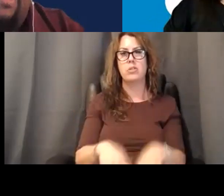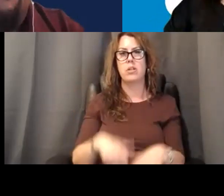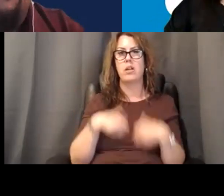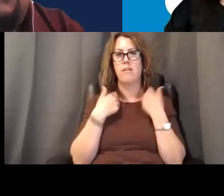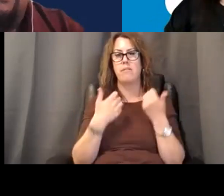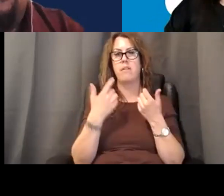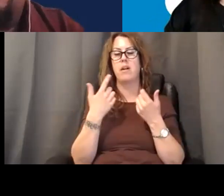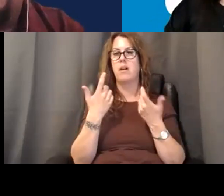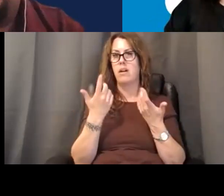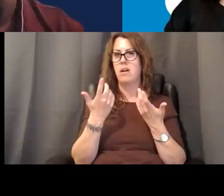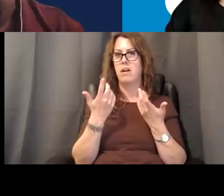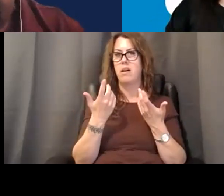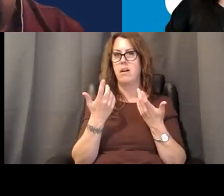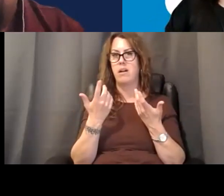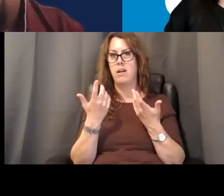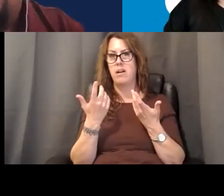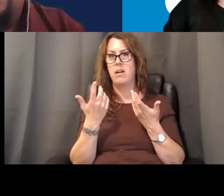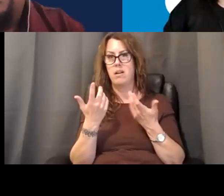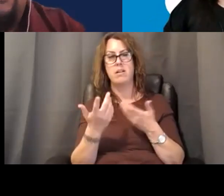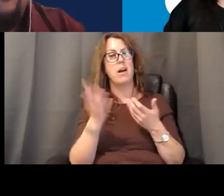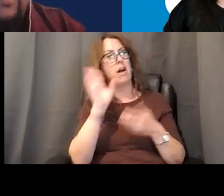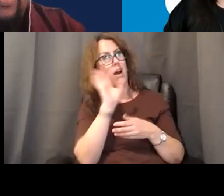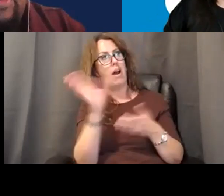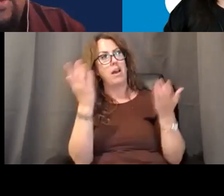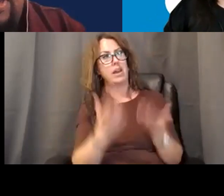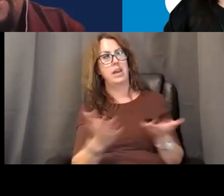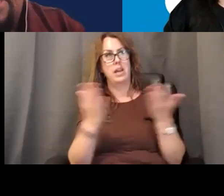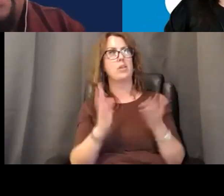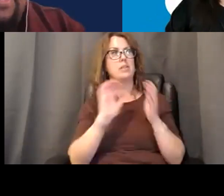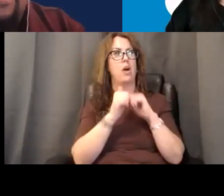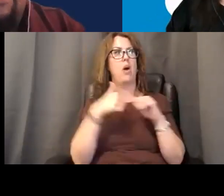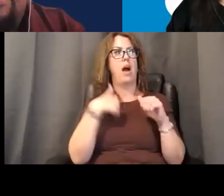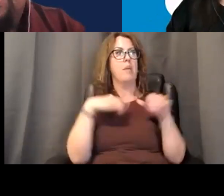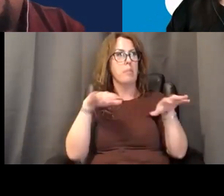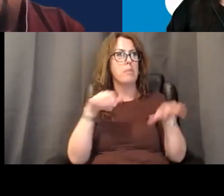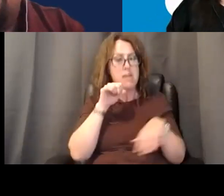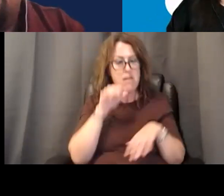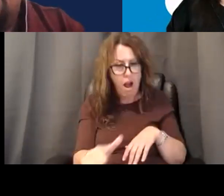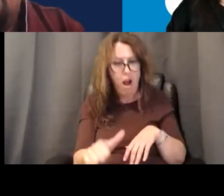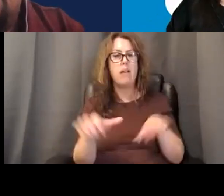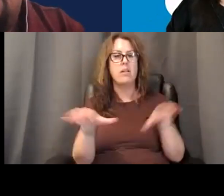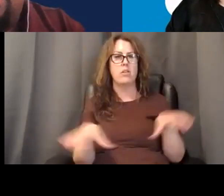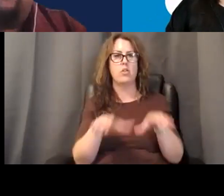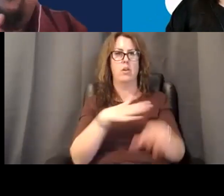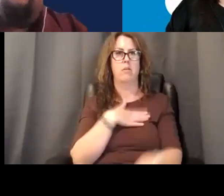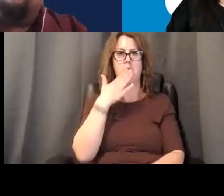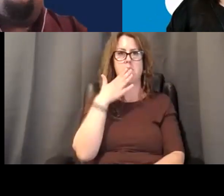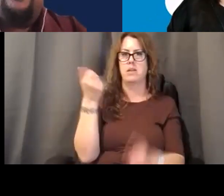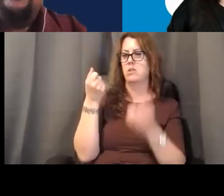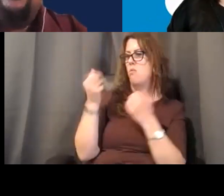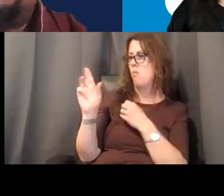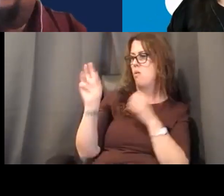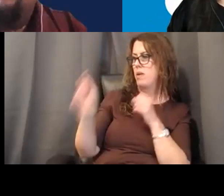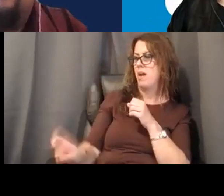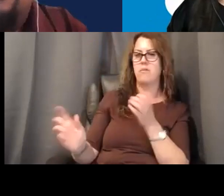here's how I am not doing the best I could do, or here's how we need to talk about race, ethnicity, and these disparities, and I have to